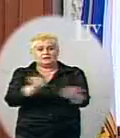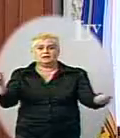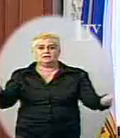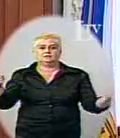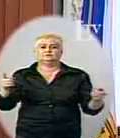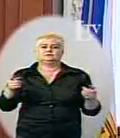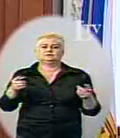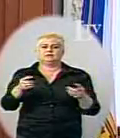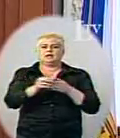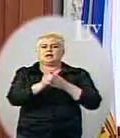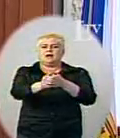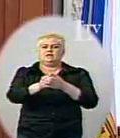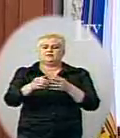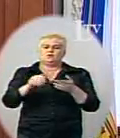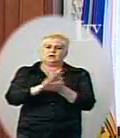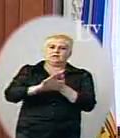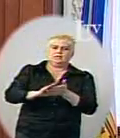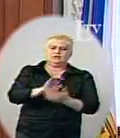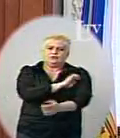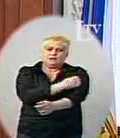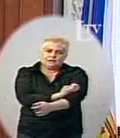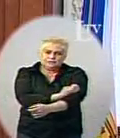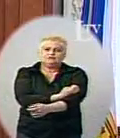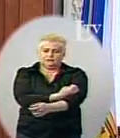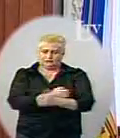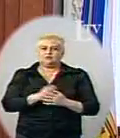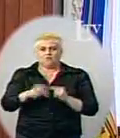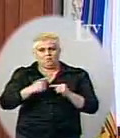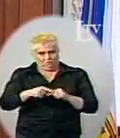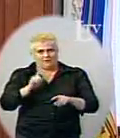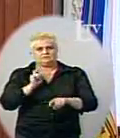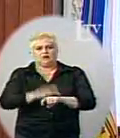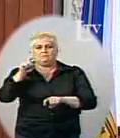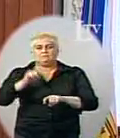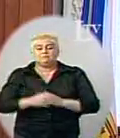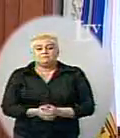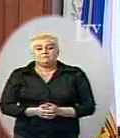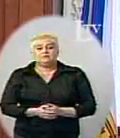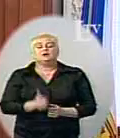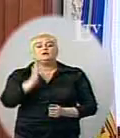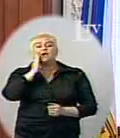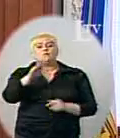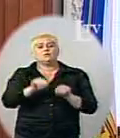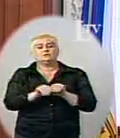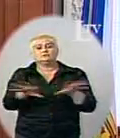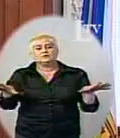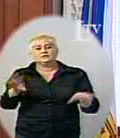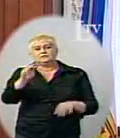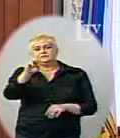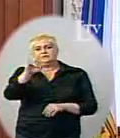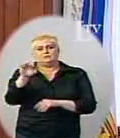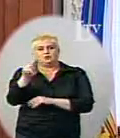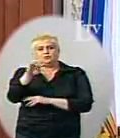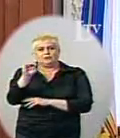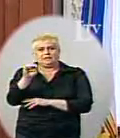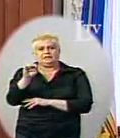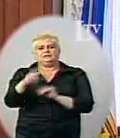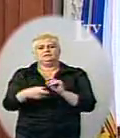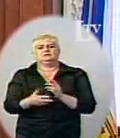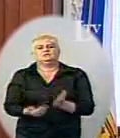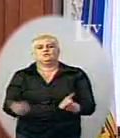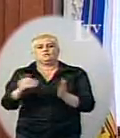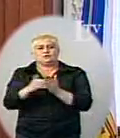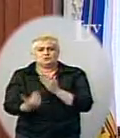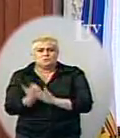to guide a prudent and timely transition. It will release the marine renewable energy strategy